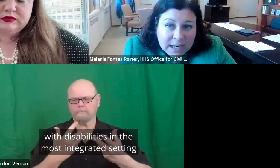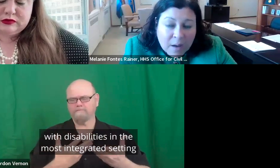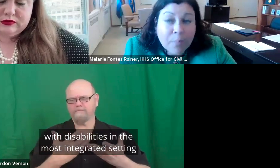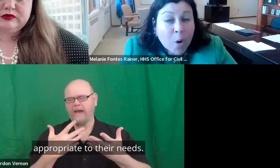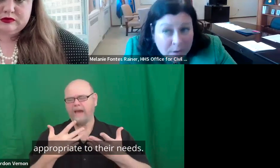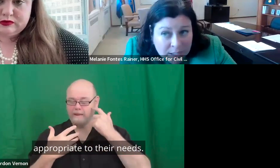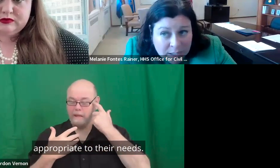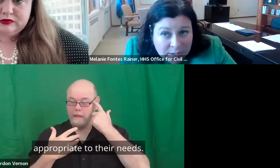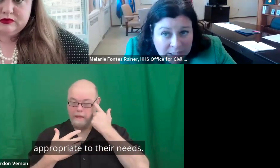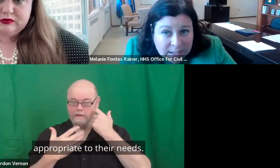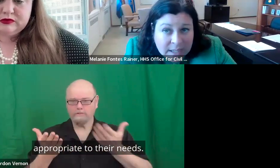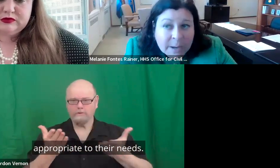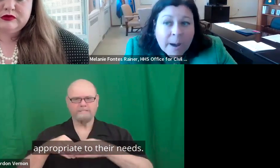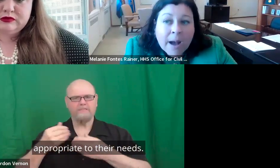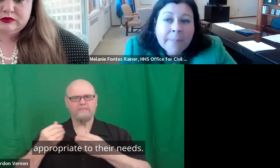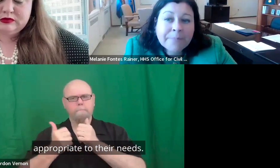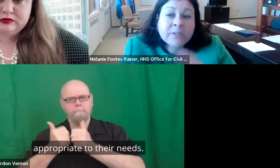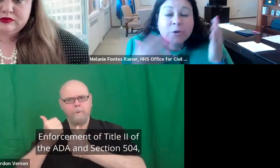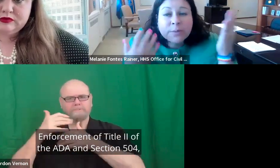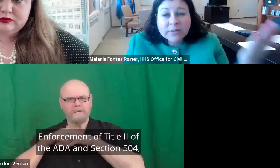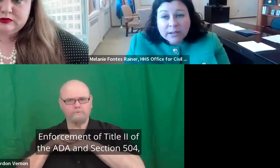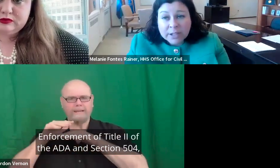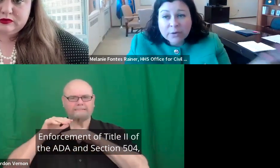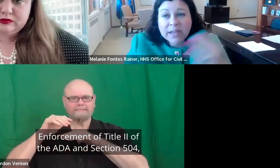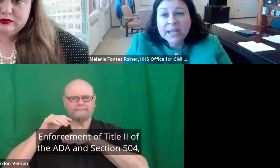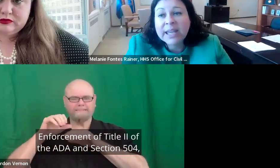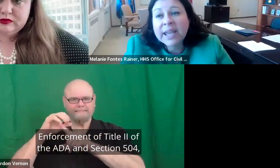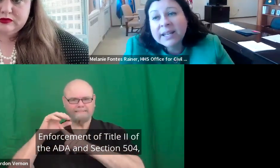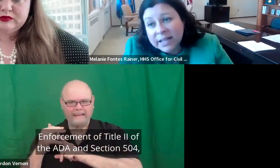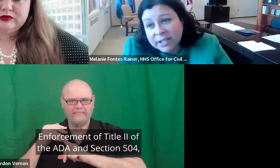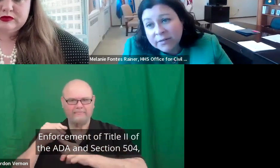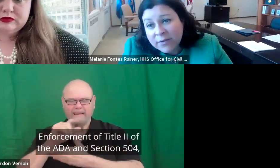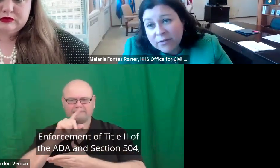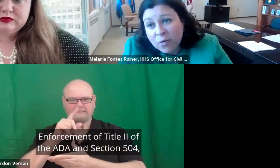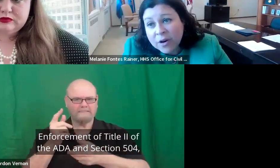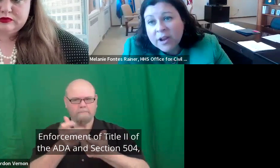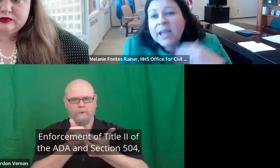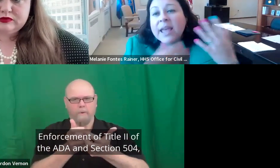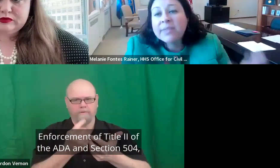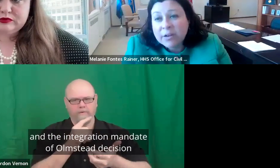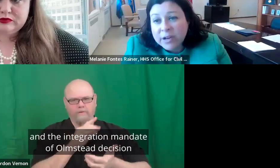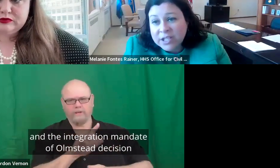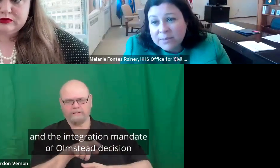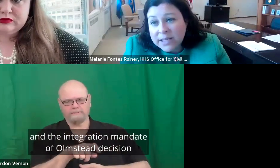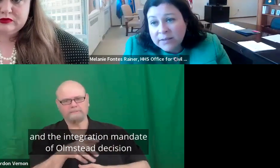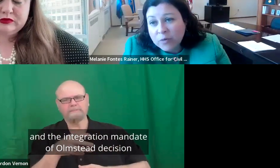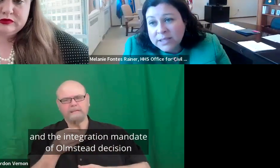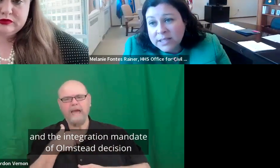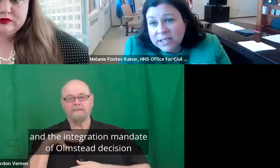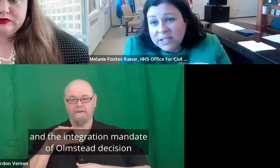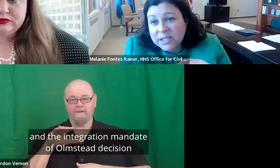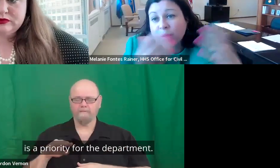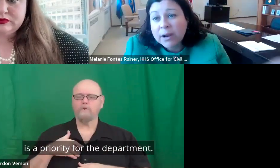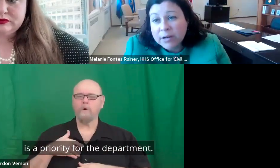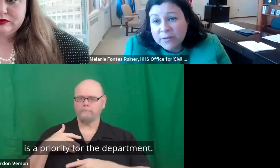integrated setting appropriate to their needs. Enforcement of Title II of the ADA and Section 504 and the integration mandate of